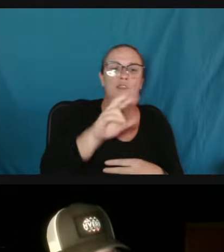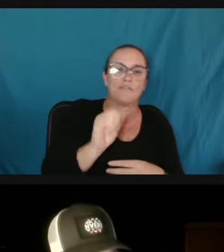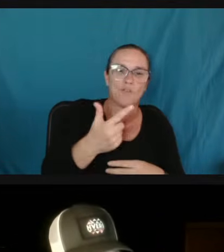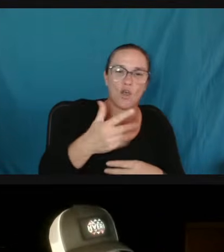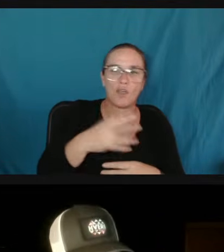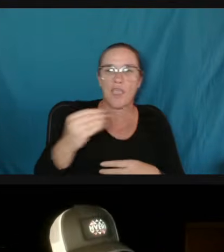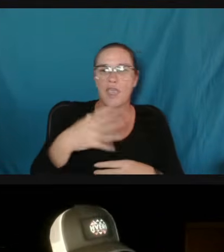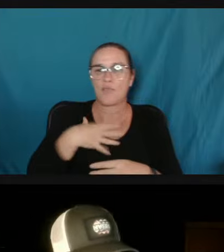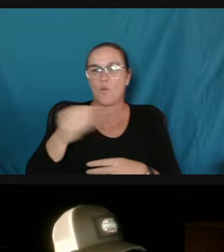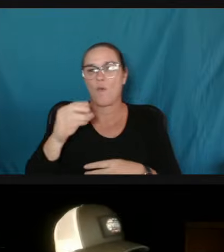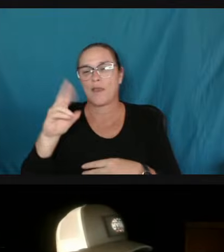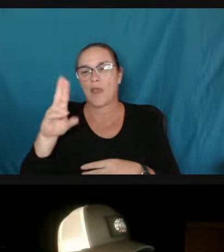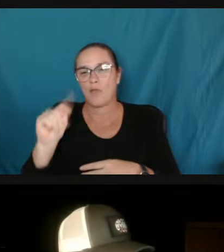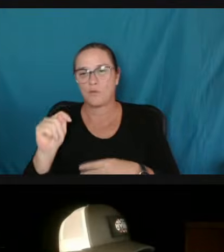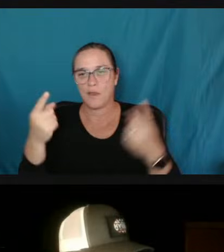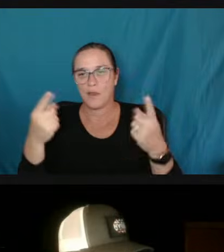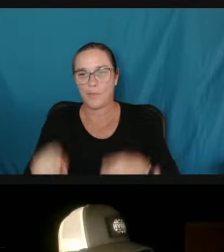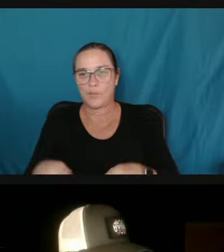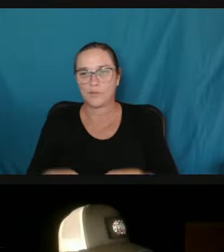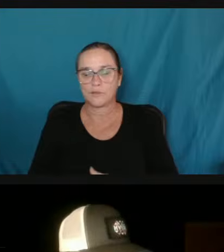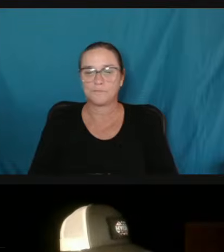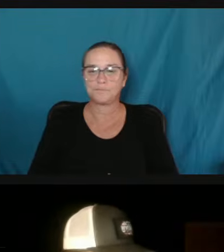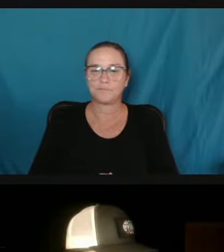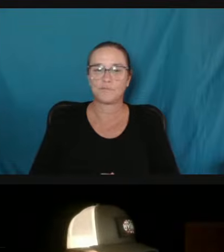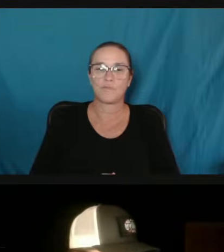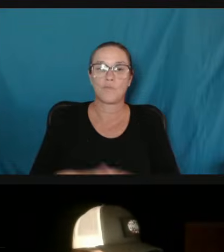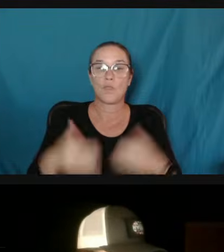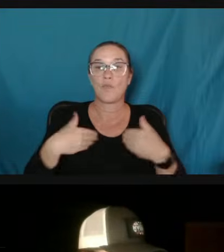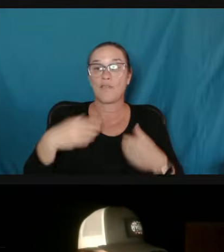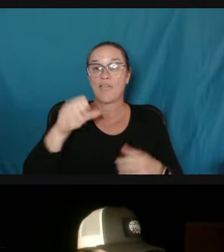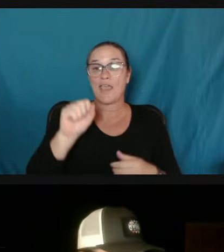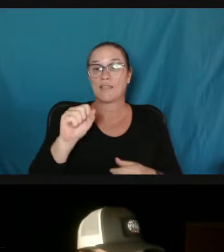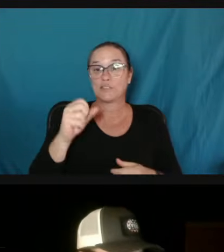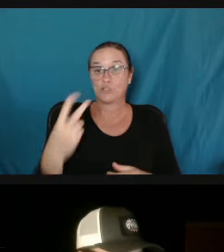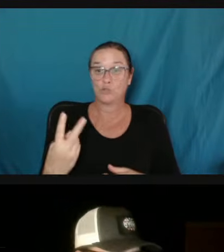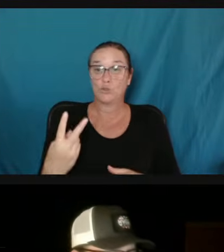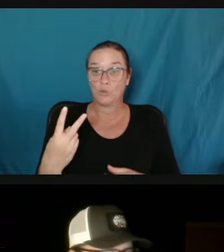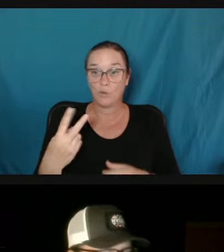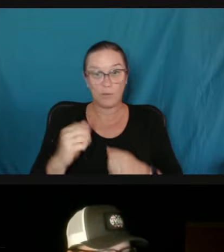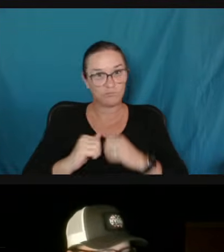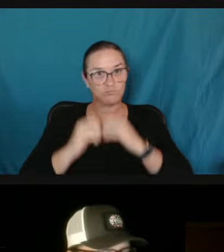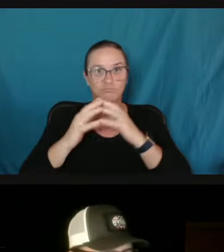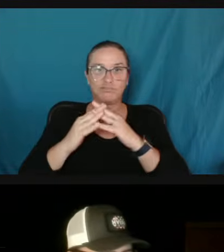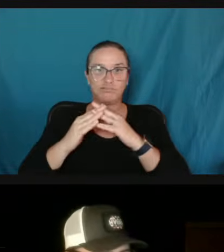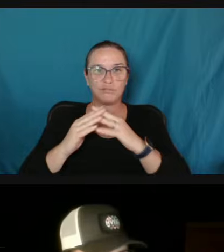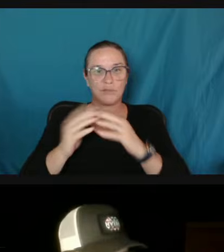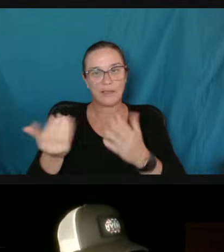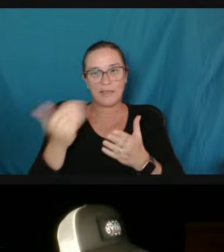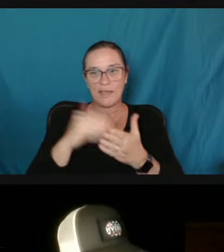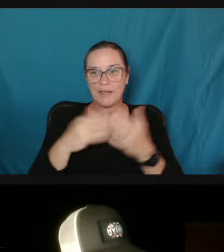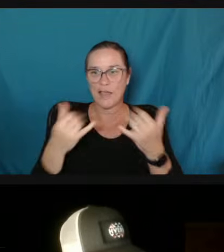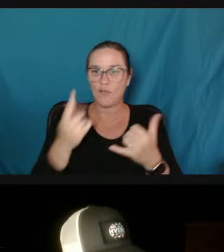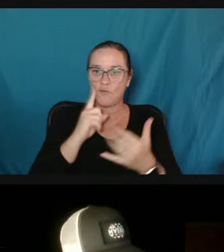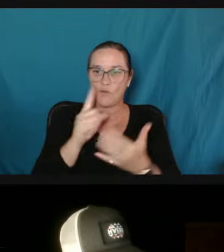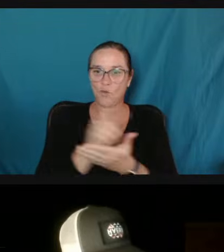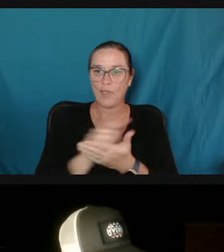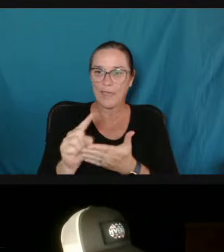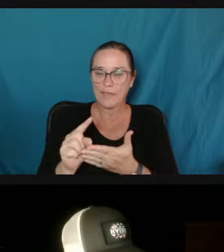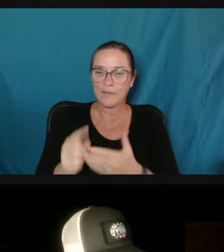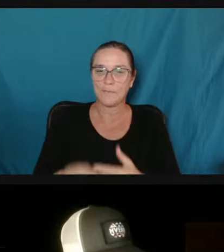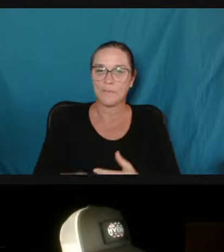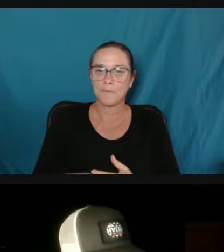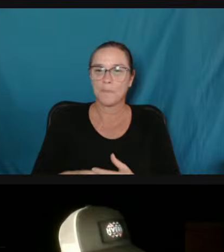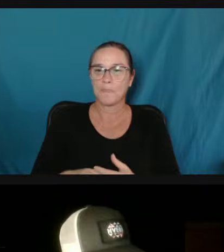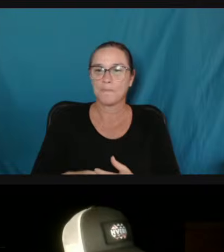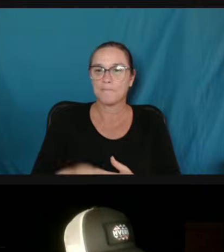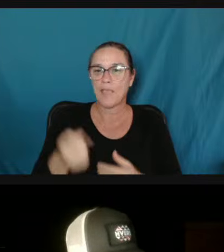it. We have the S2 camera back online for a little over a week now. And so it gets the views slightly different